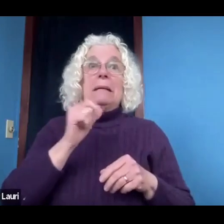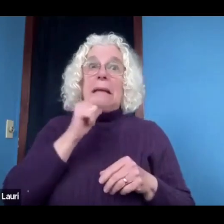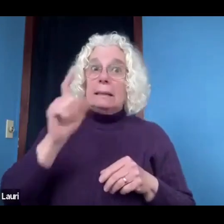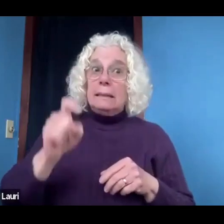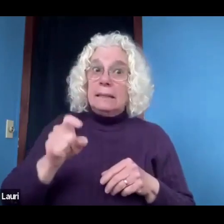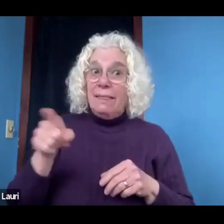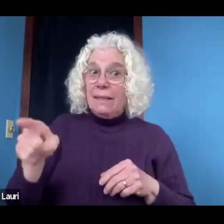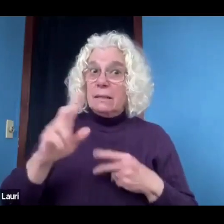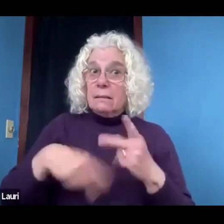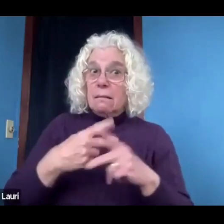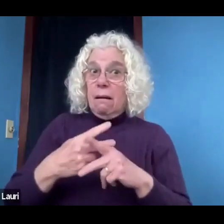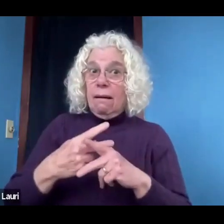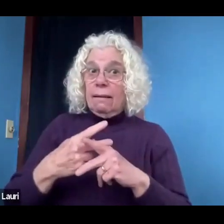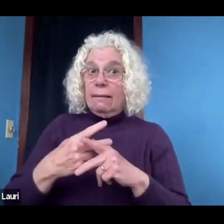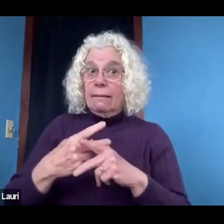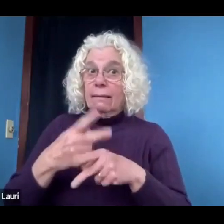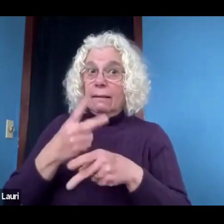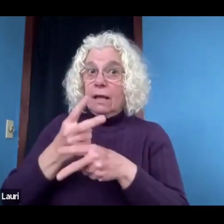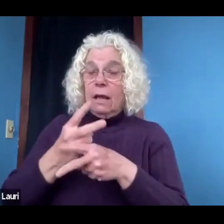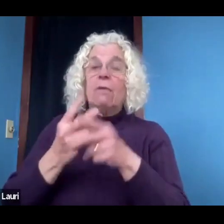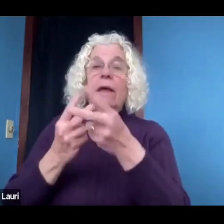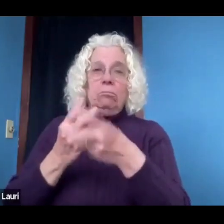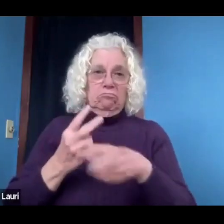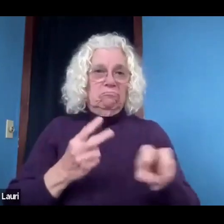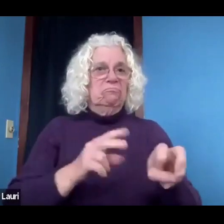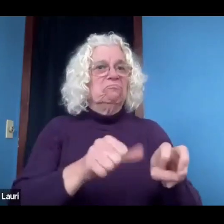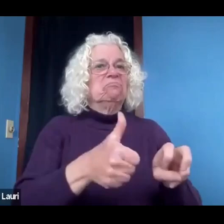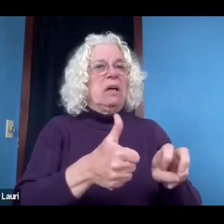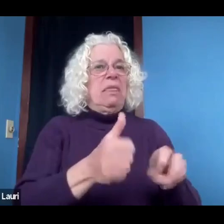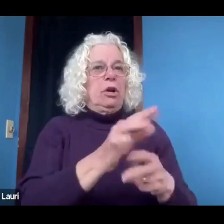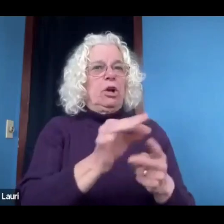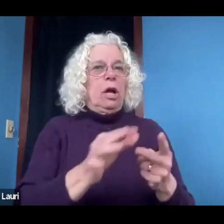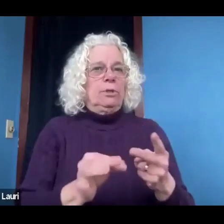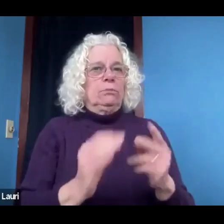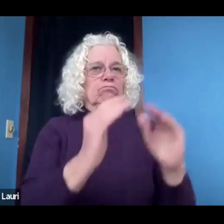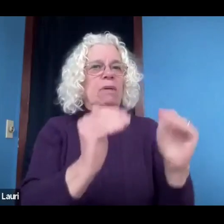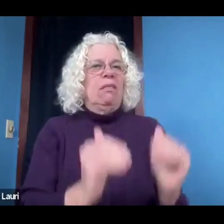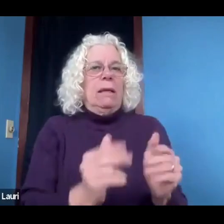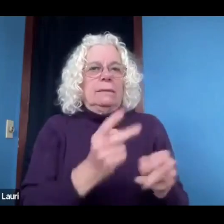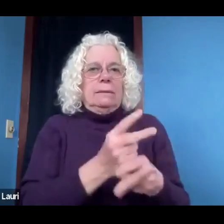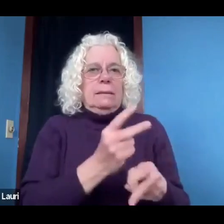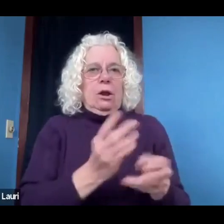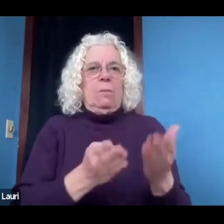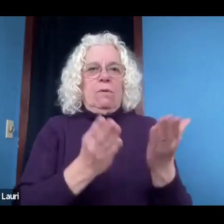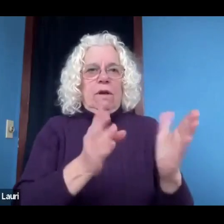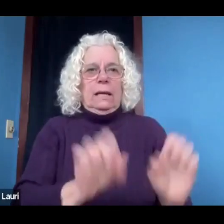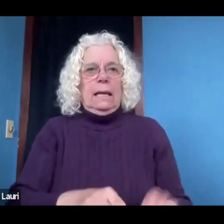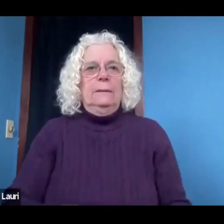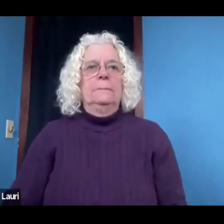care, that they could look at other options in the community.